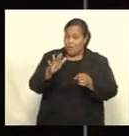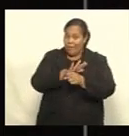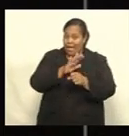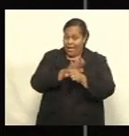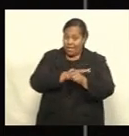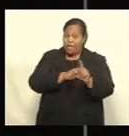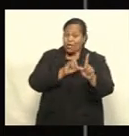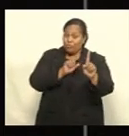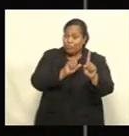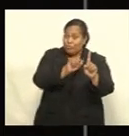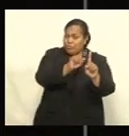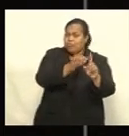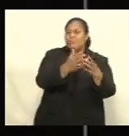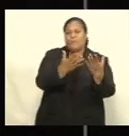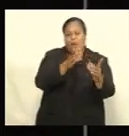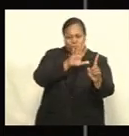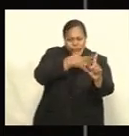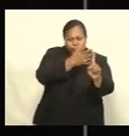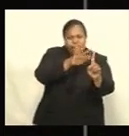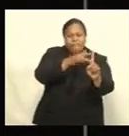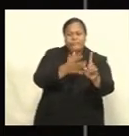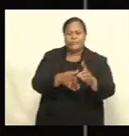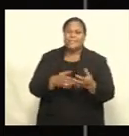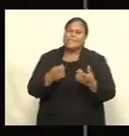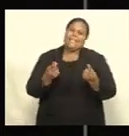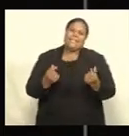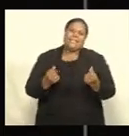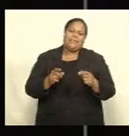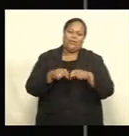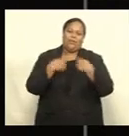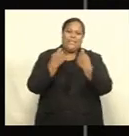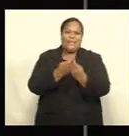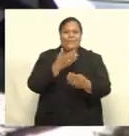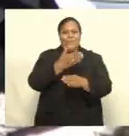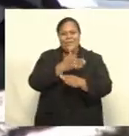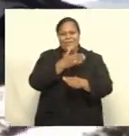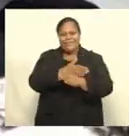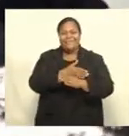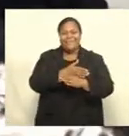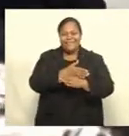screening much easier for teams on the ground. Eleanor Turangaivu has more.